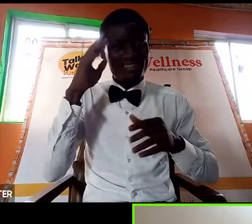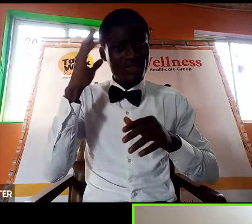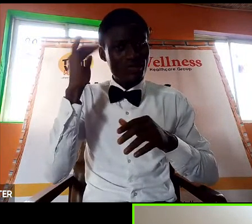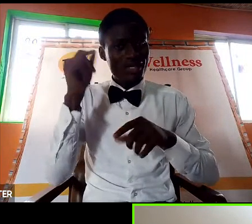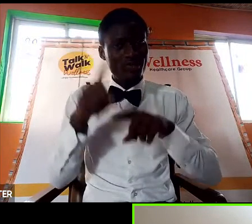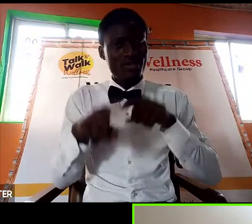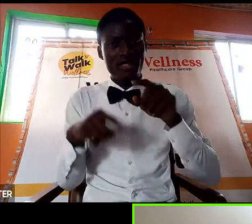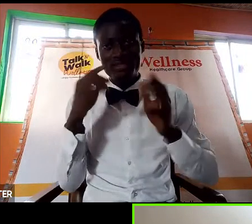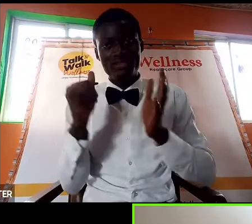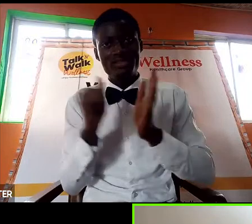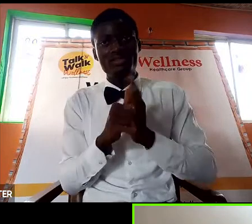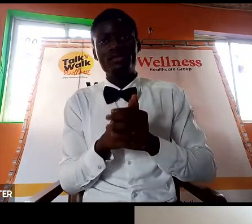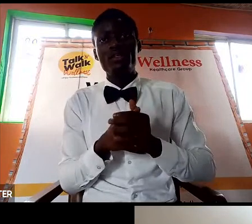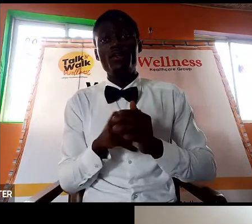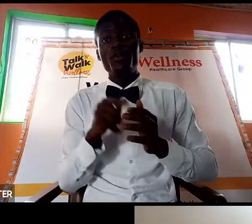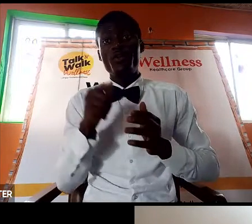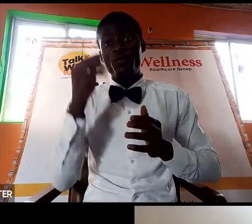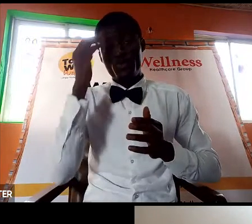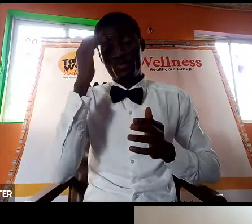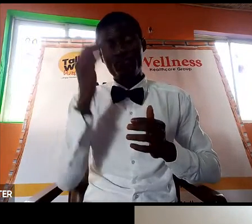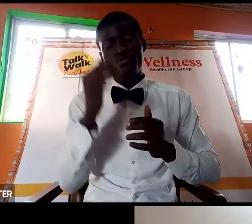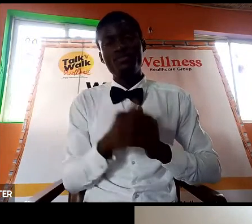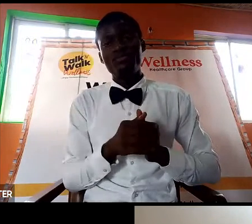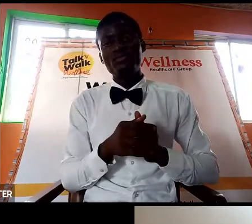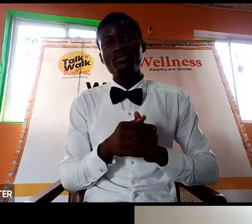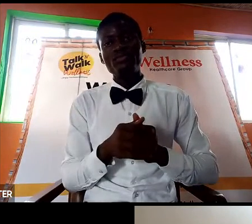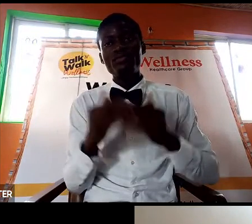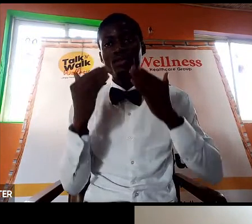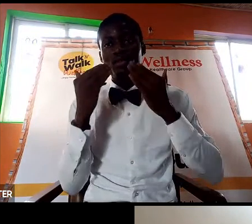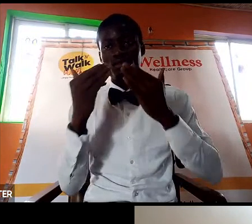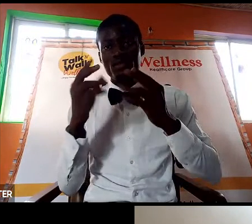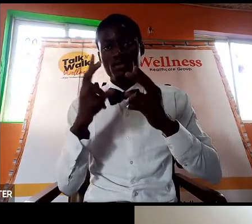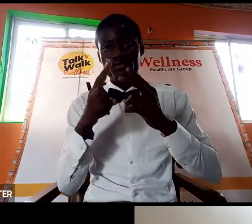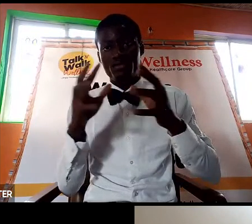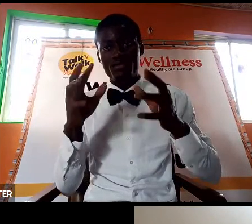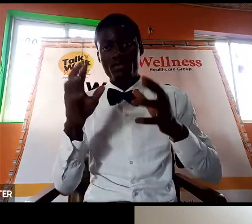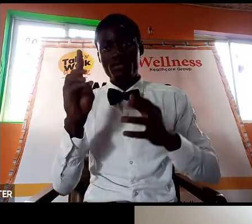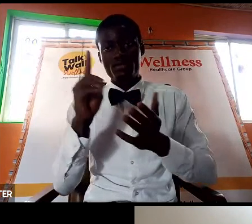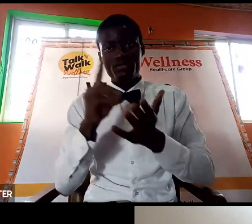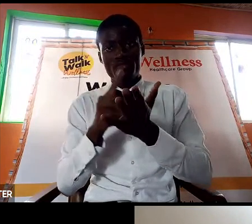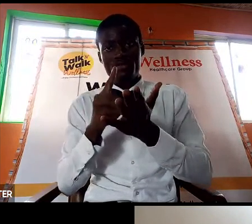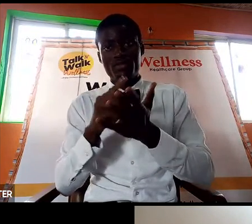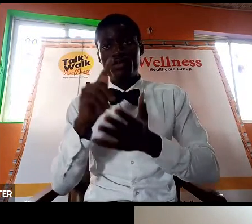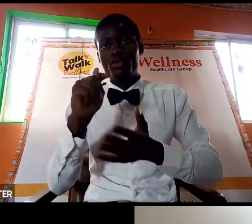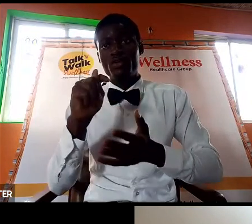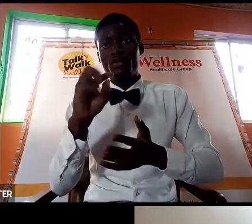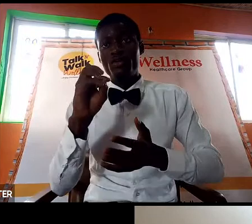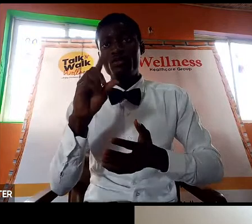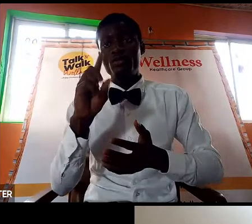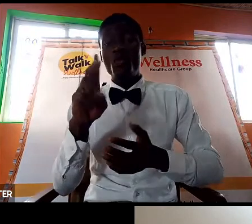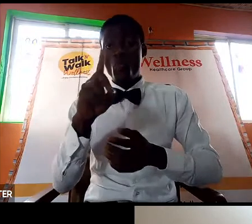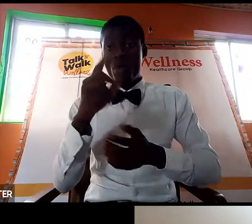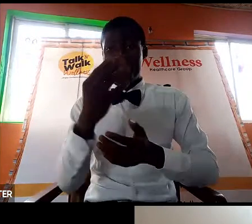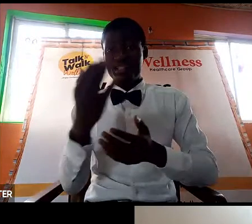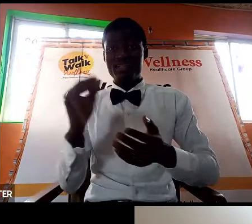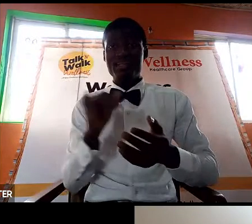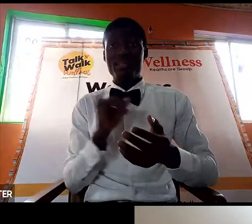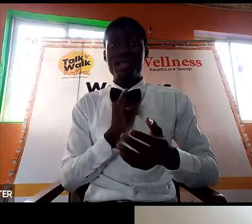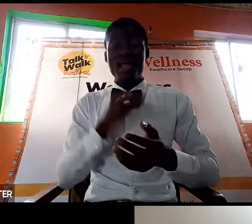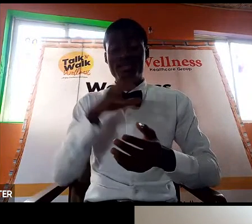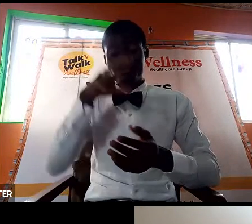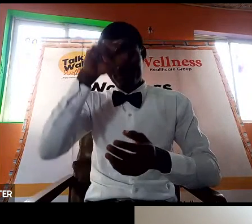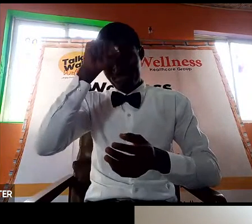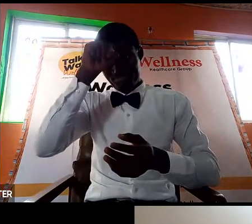know? Thank you, Dr. Tolu. So one thing that we are going to take from this session is the fact that